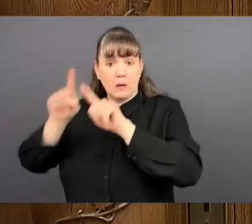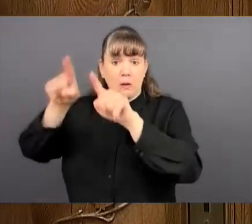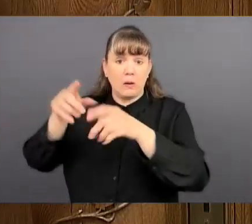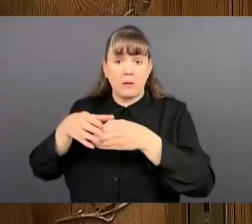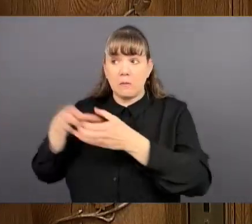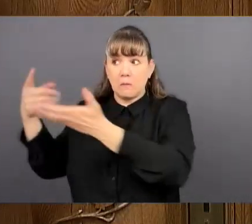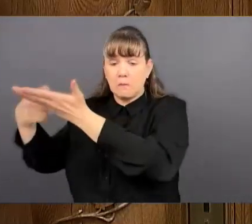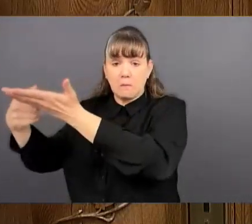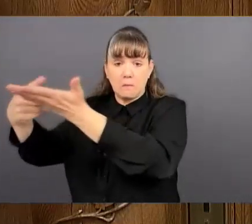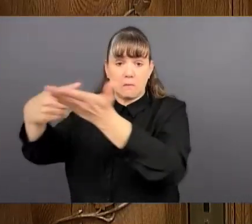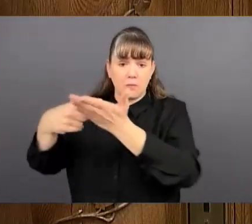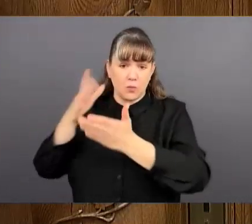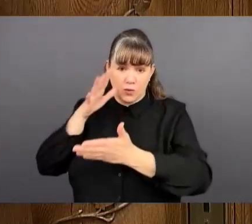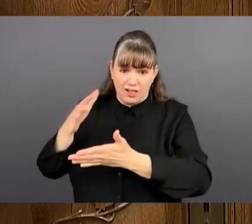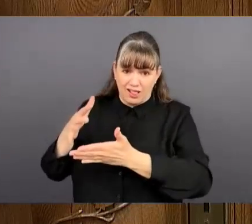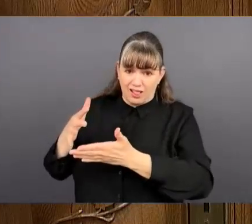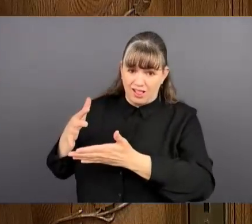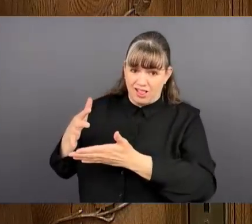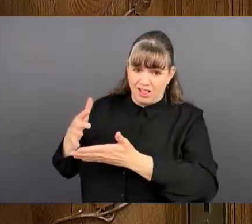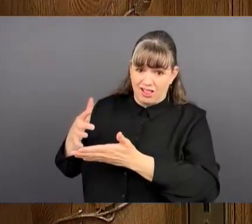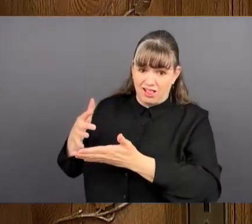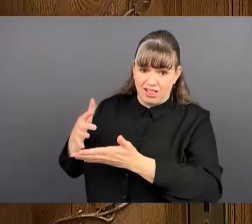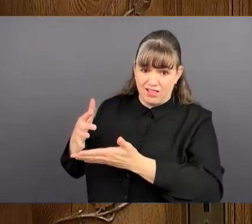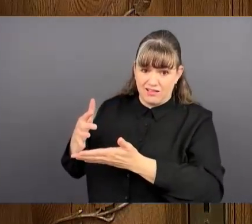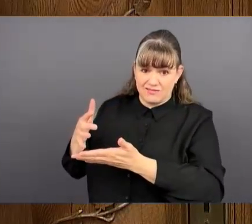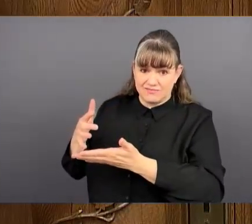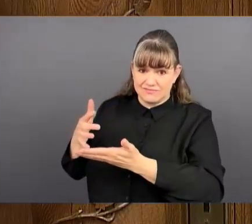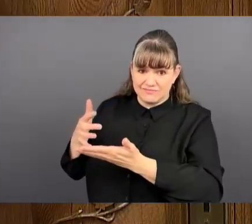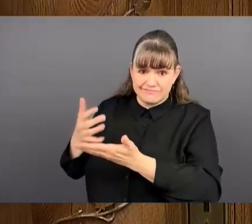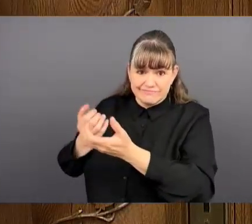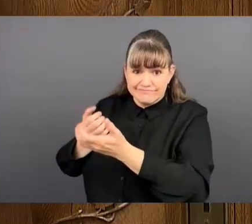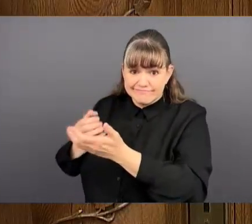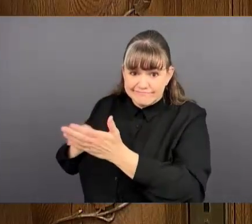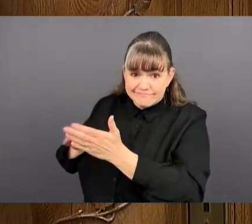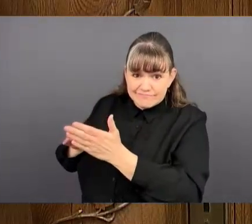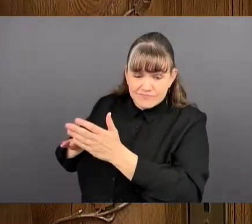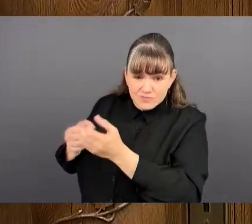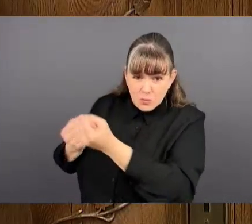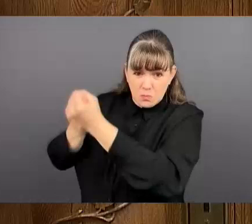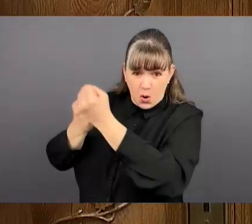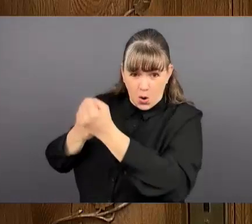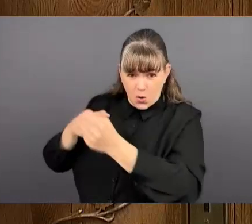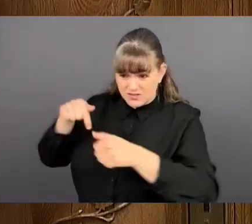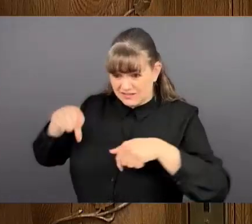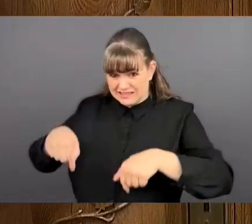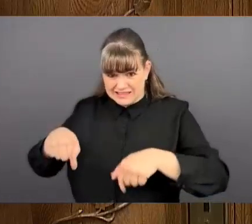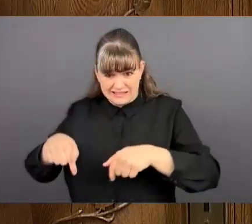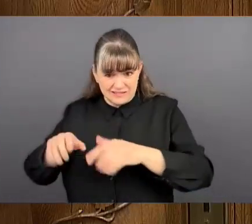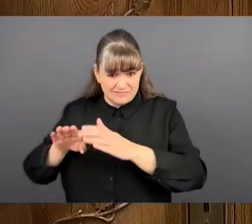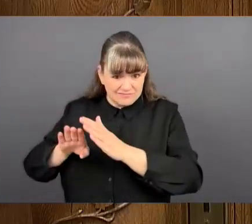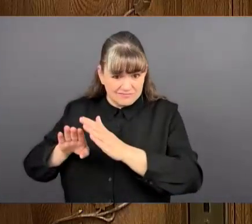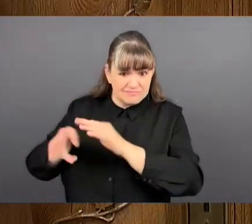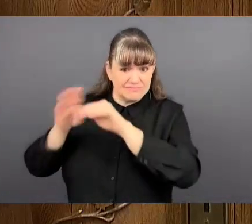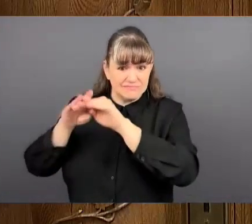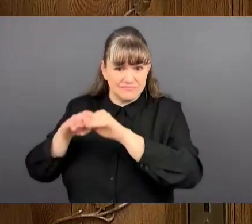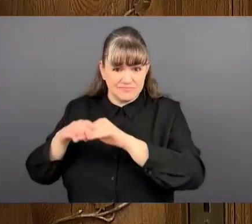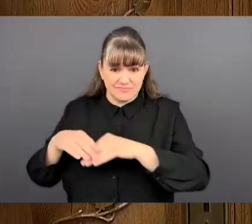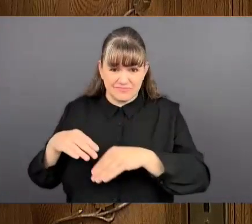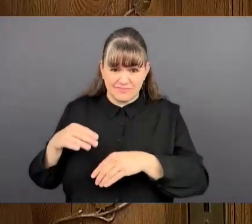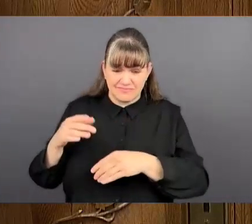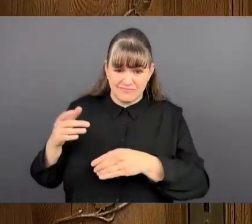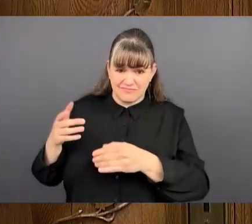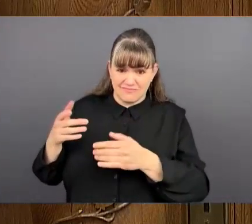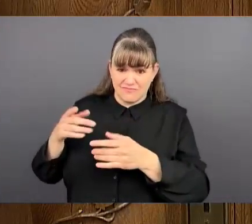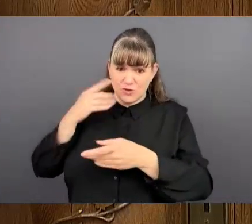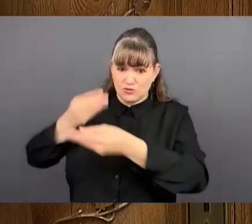Minister of Jobs and Economic Development. Thank you, Honourable Speaker, and thank you, Member Opposite, for the opportunity to once